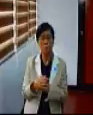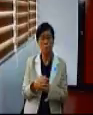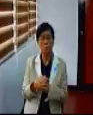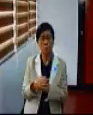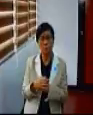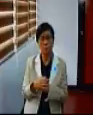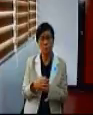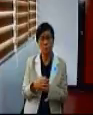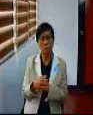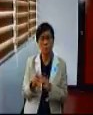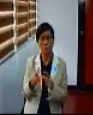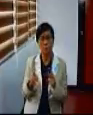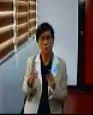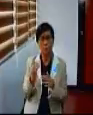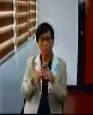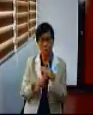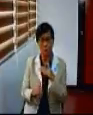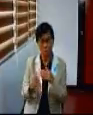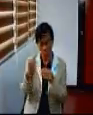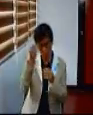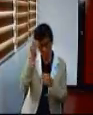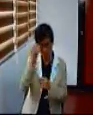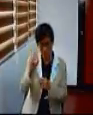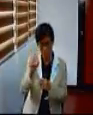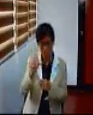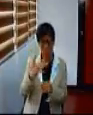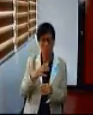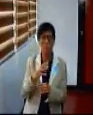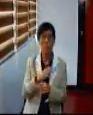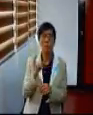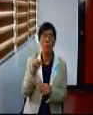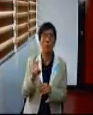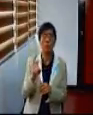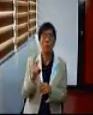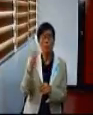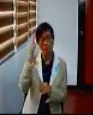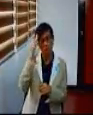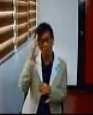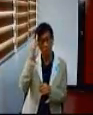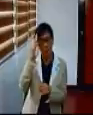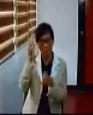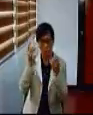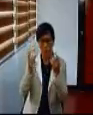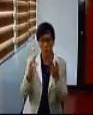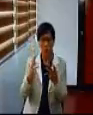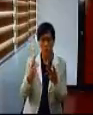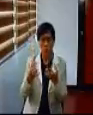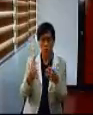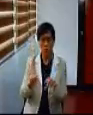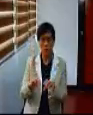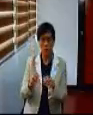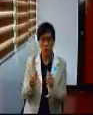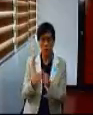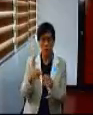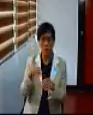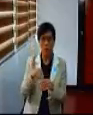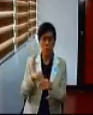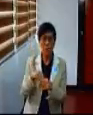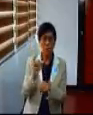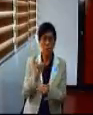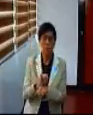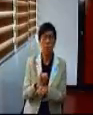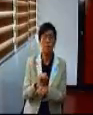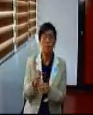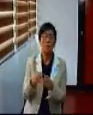my very humble opinion, the commission should at least want to know the harm course within its jurisdiction, even if